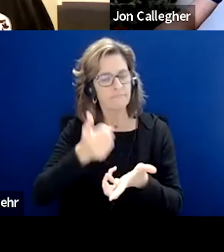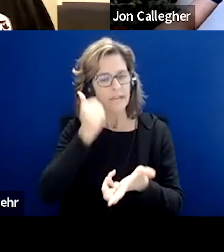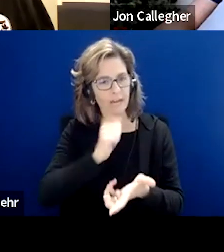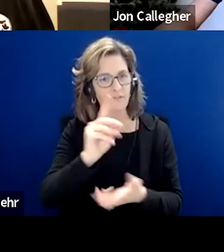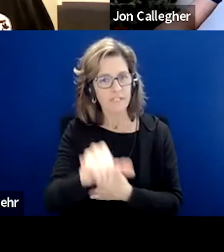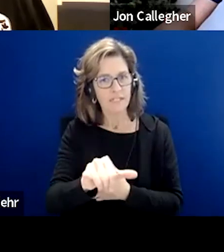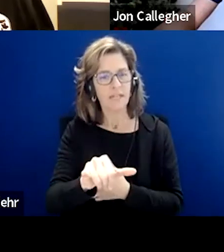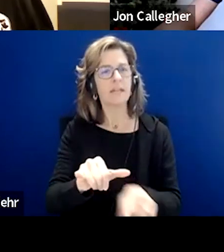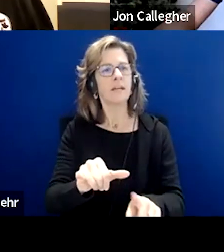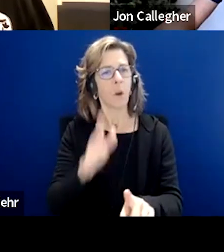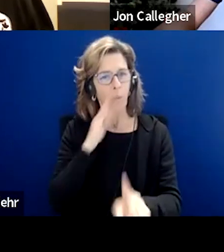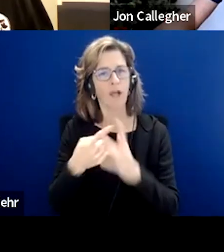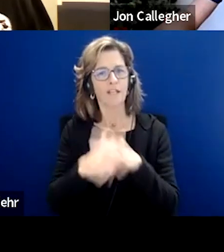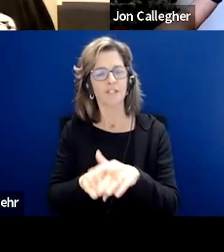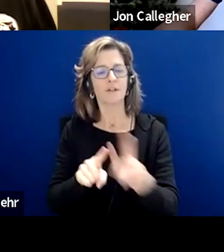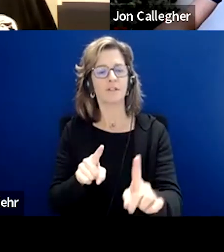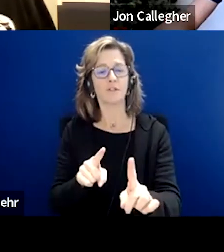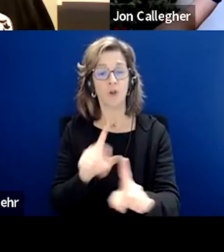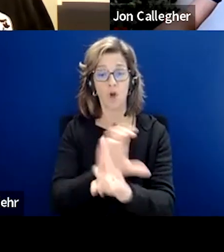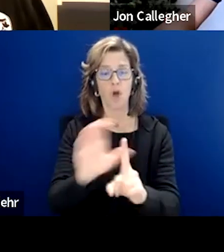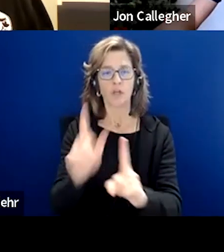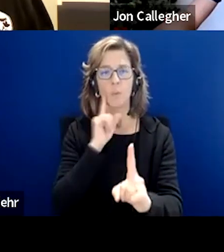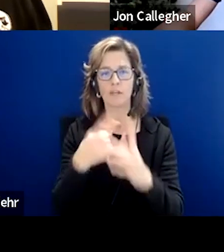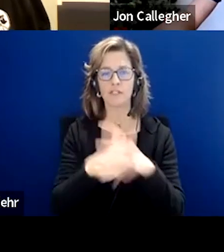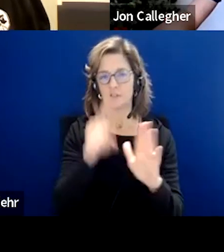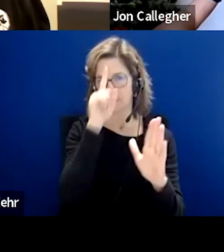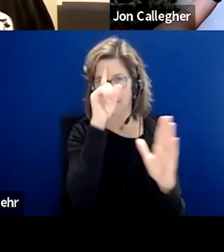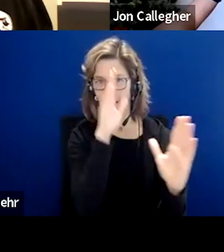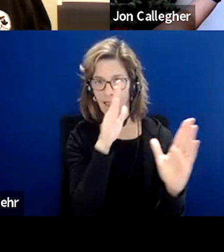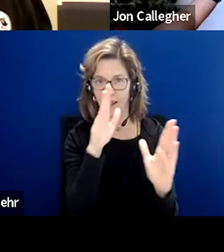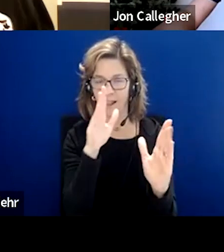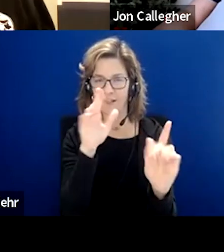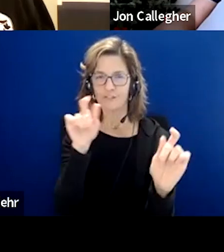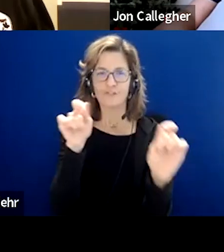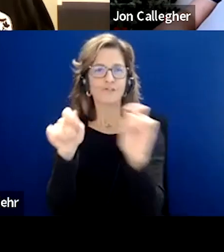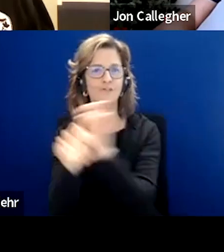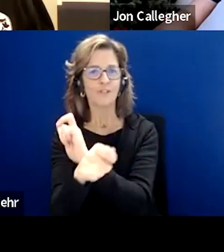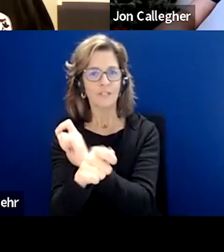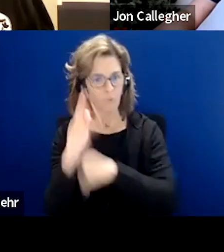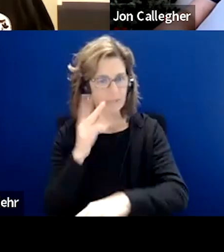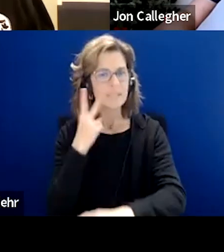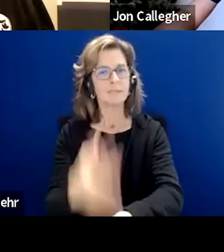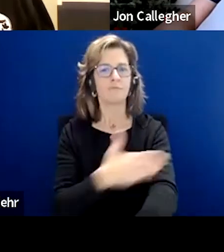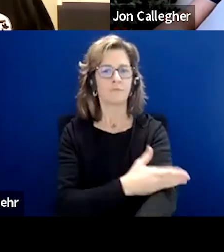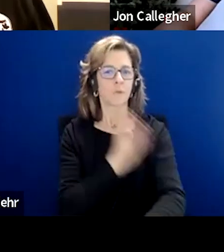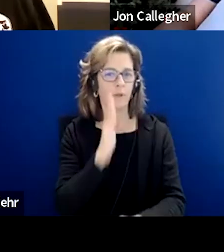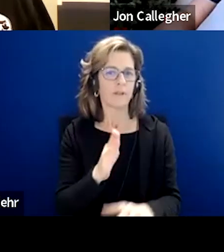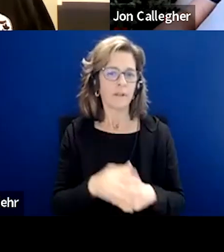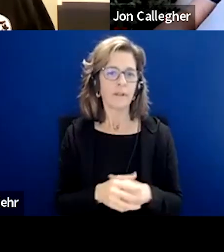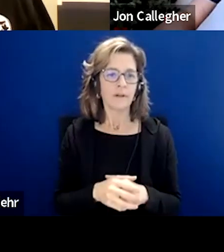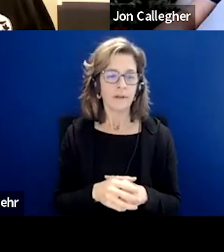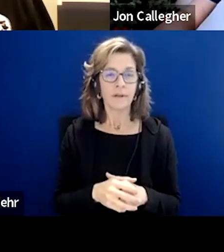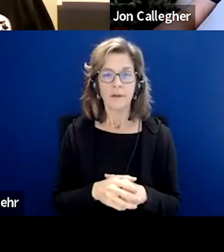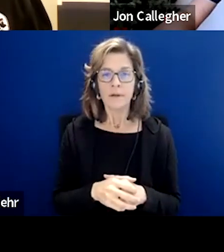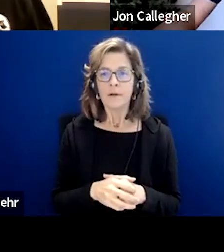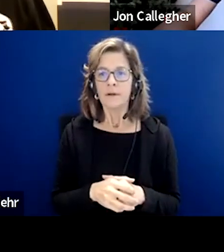you can start to make those changes and see progress in the workplace. And